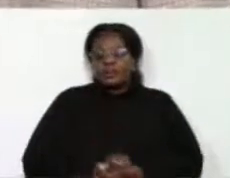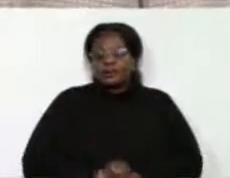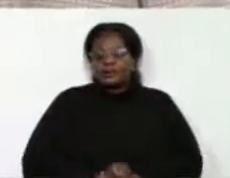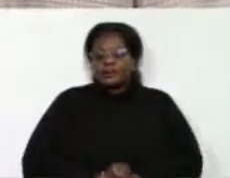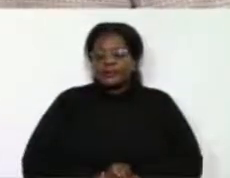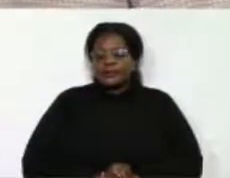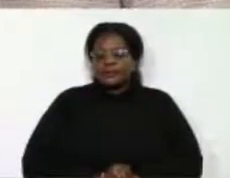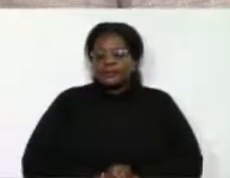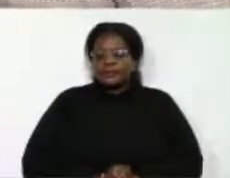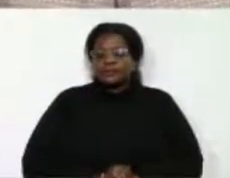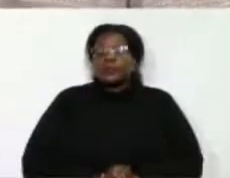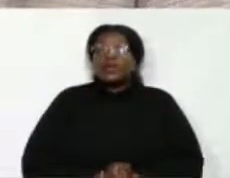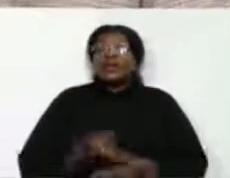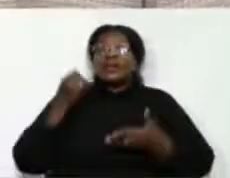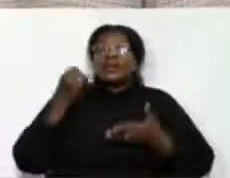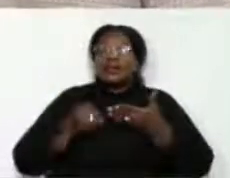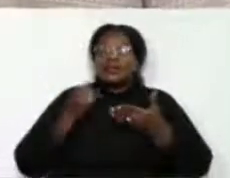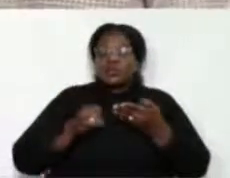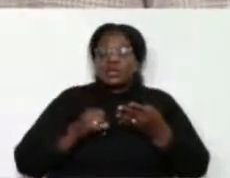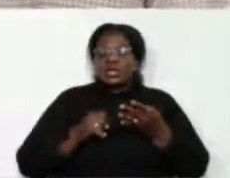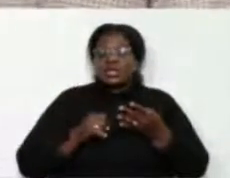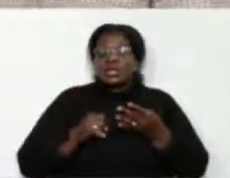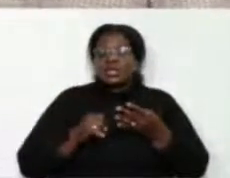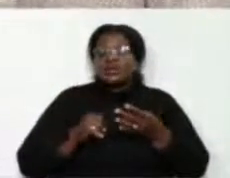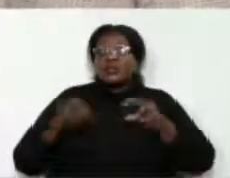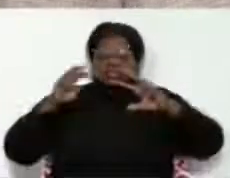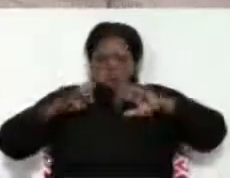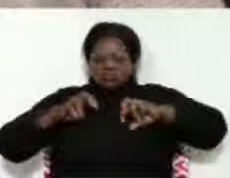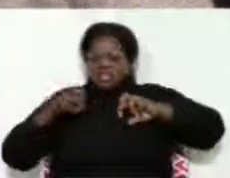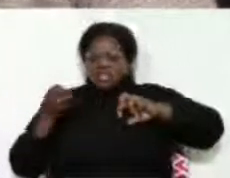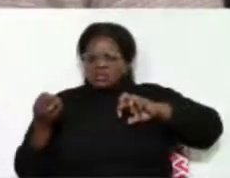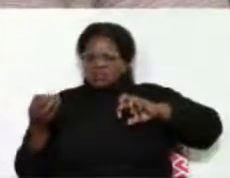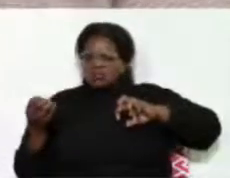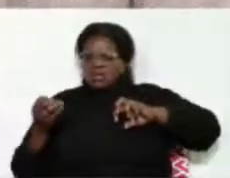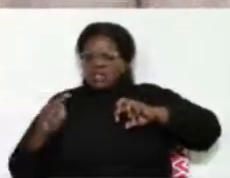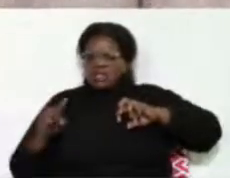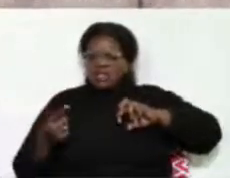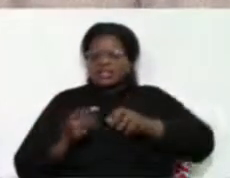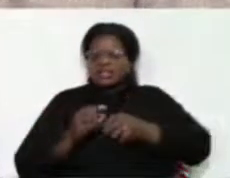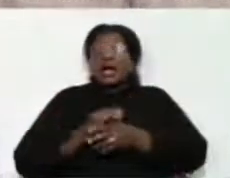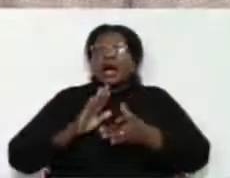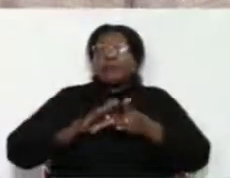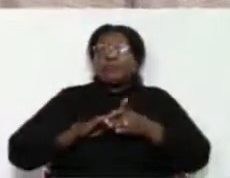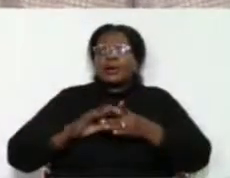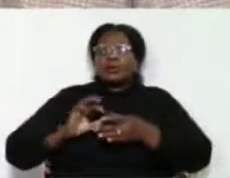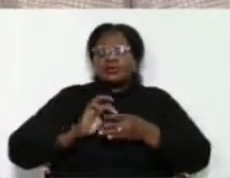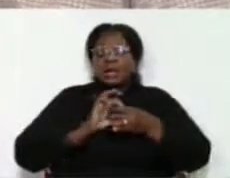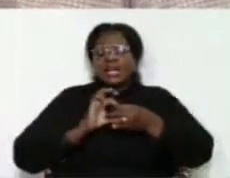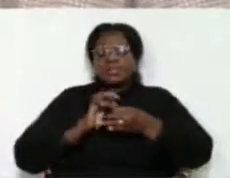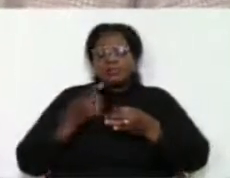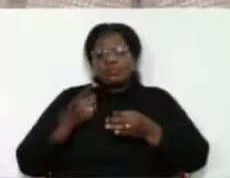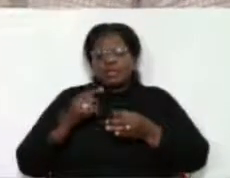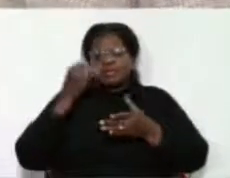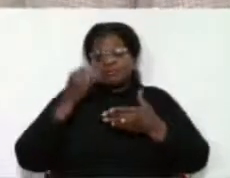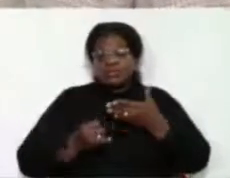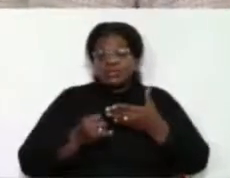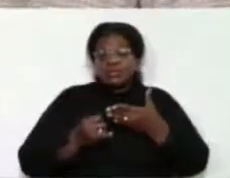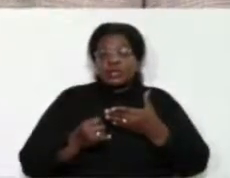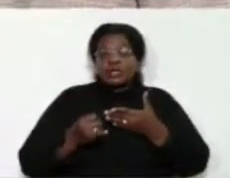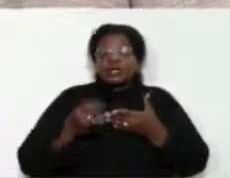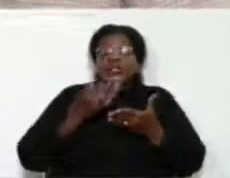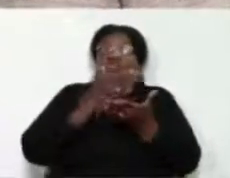it's not really the last one, of course you can Google a lot and you can see a lot of YouTubes about partnerships and whatever. But this one is kind of like